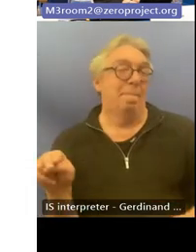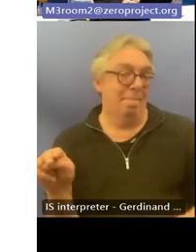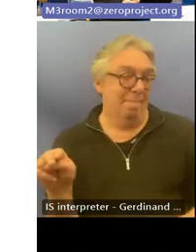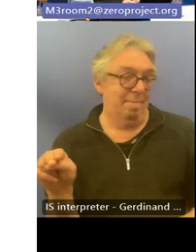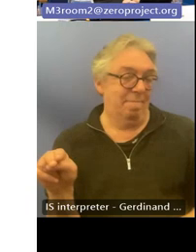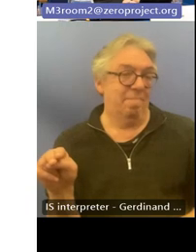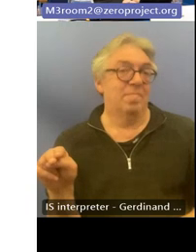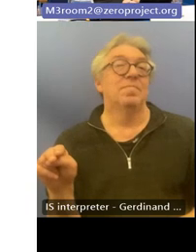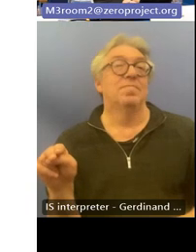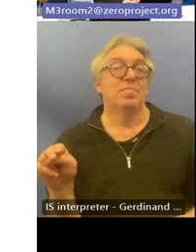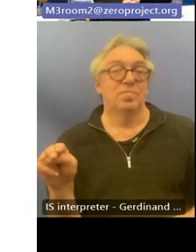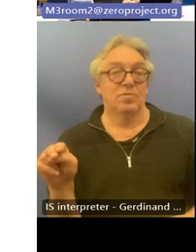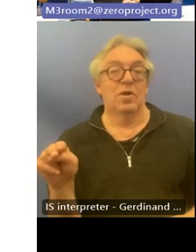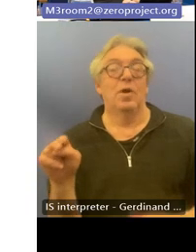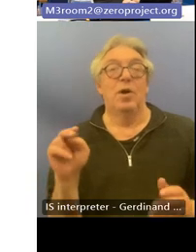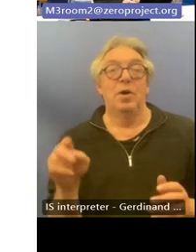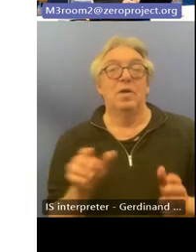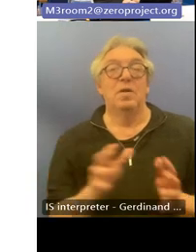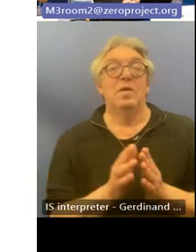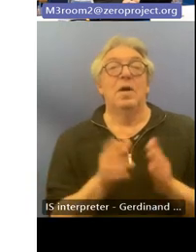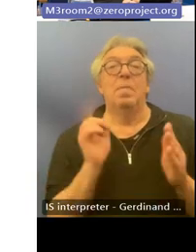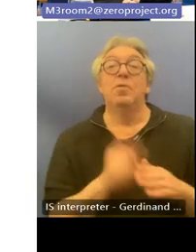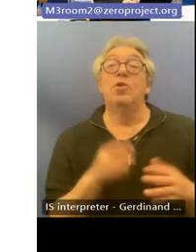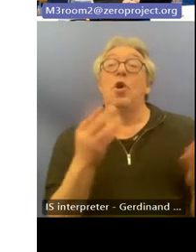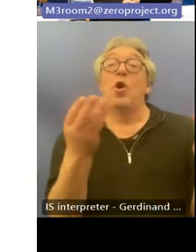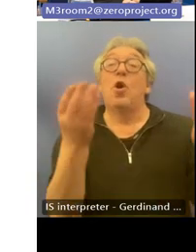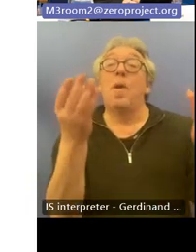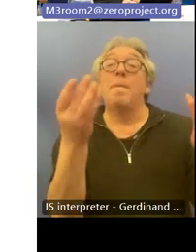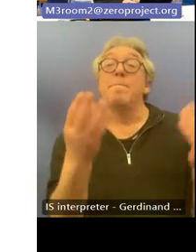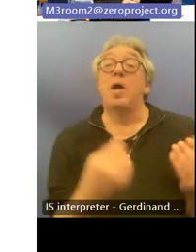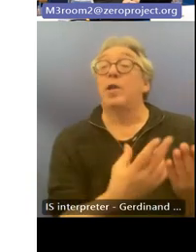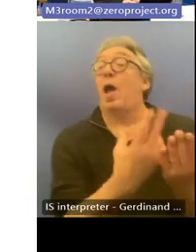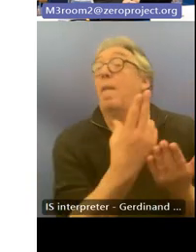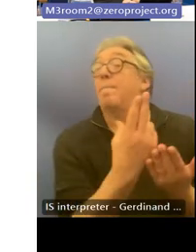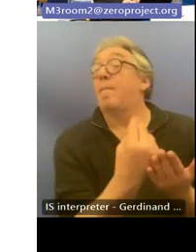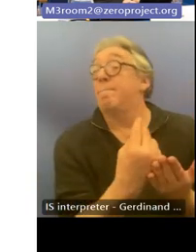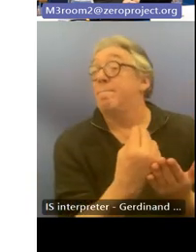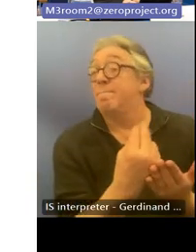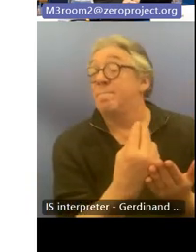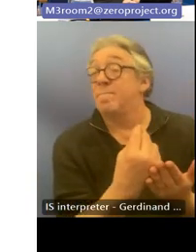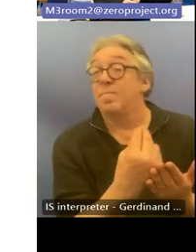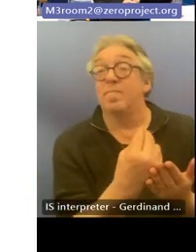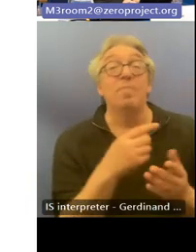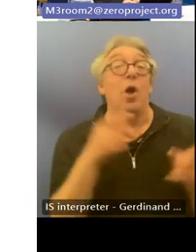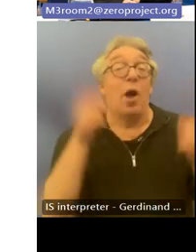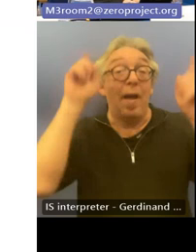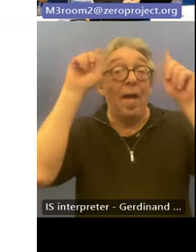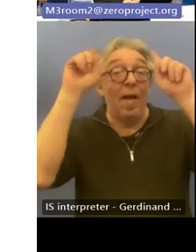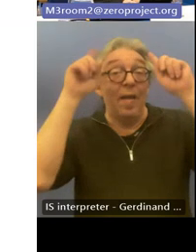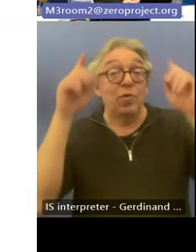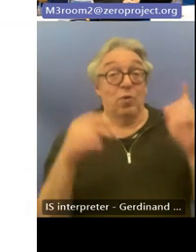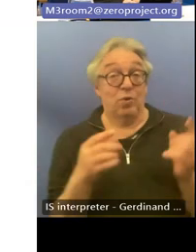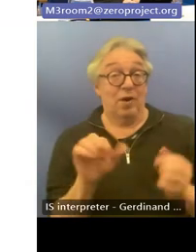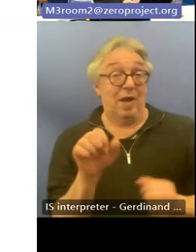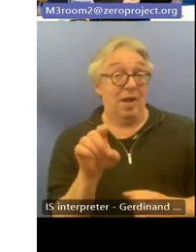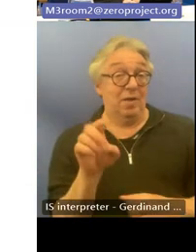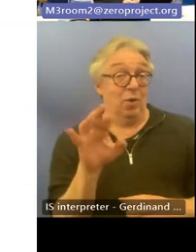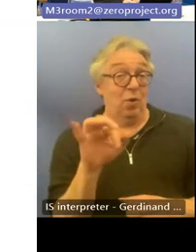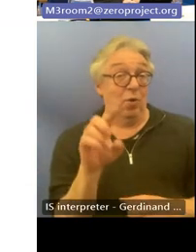Money Reader app, fully access Myanmar keyboard for Android phone, an online